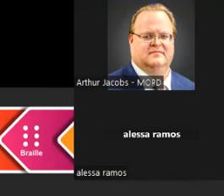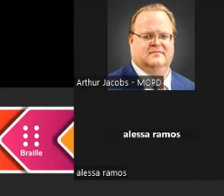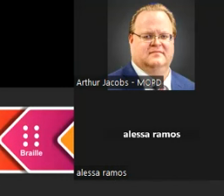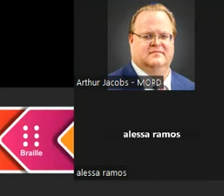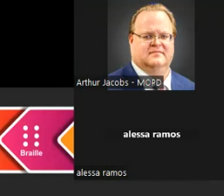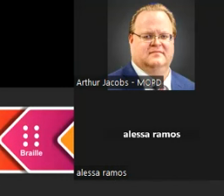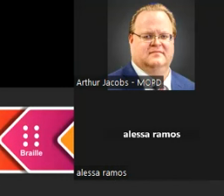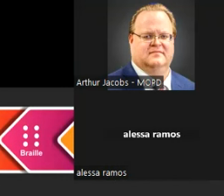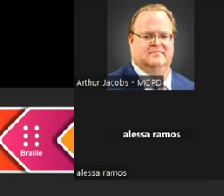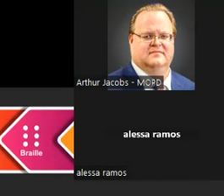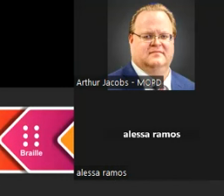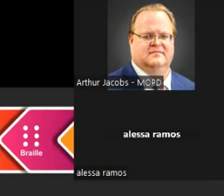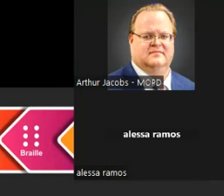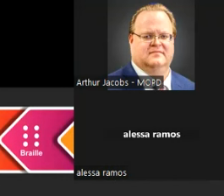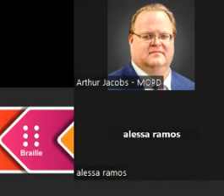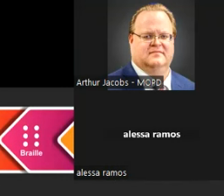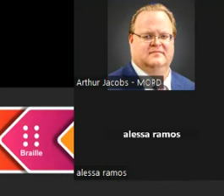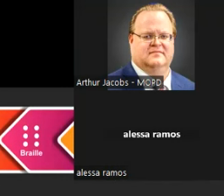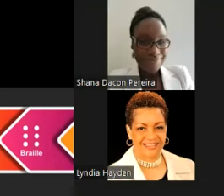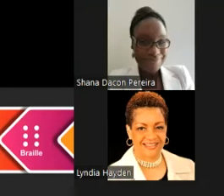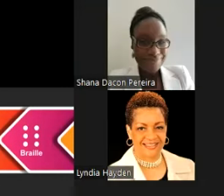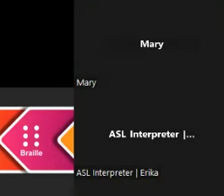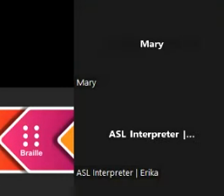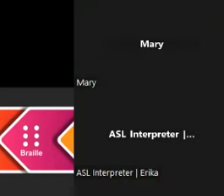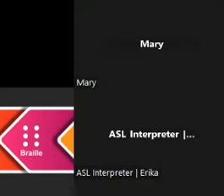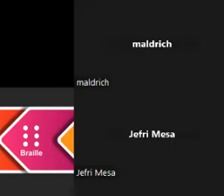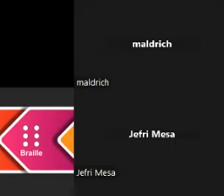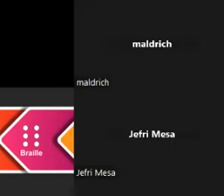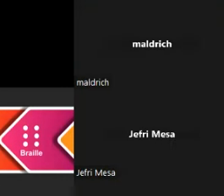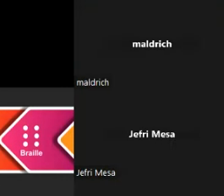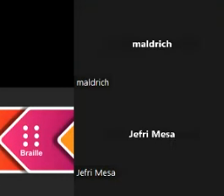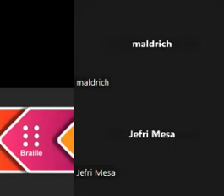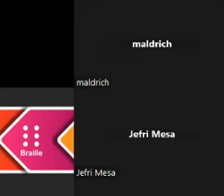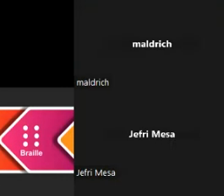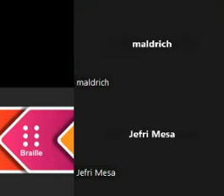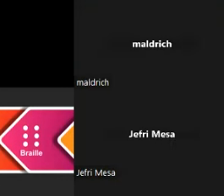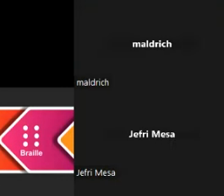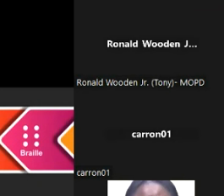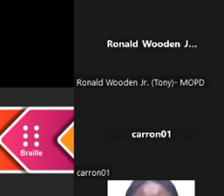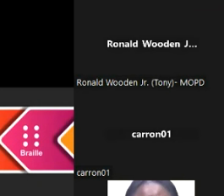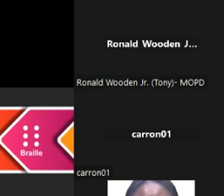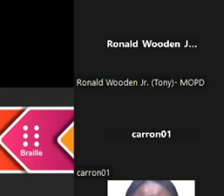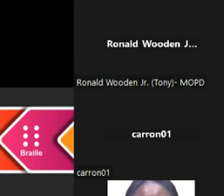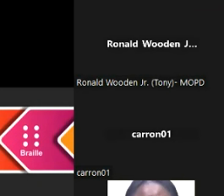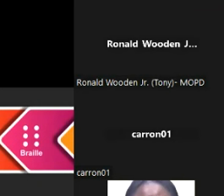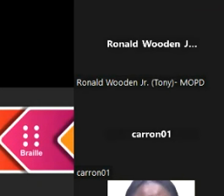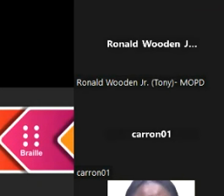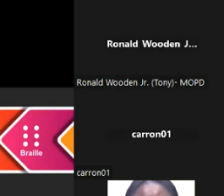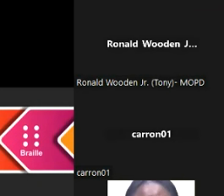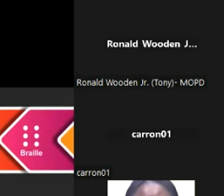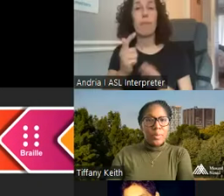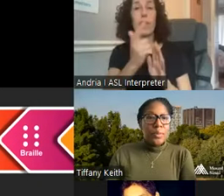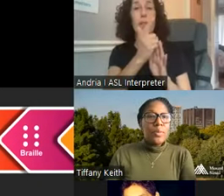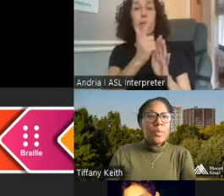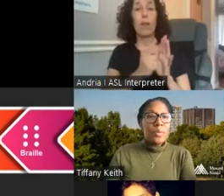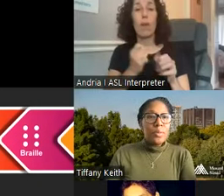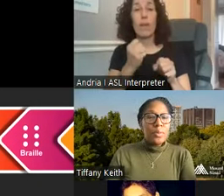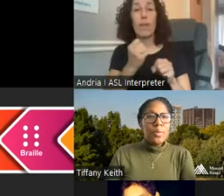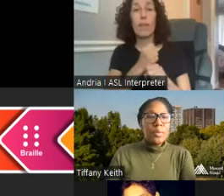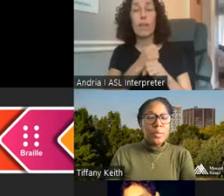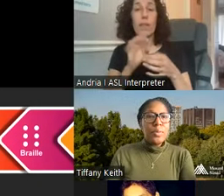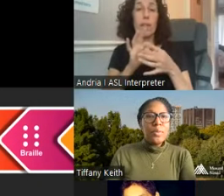All right, so today's agenda, we're going to start with an intro to disability, then go into the laws and statistics around